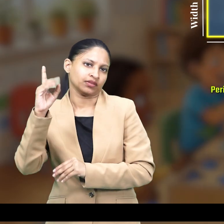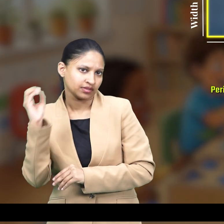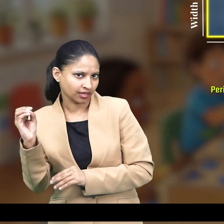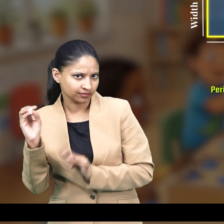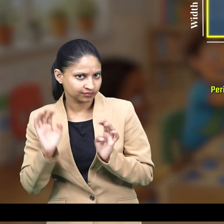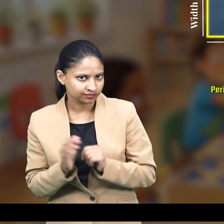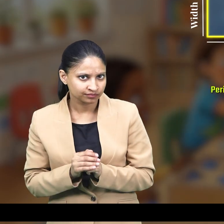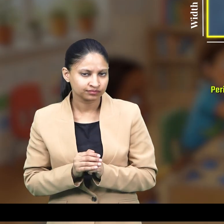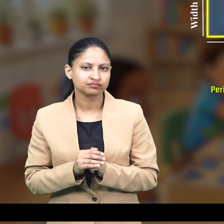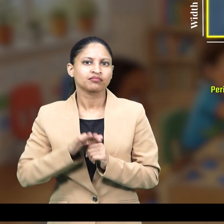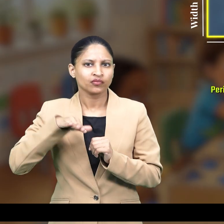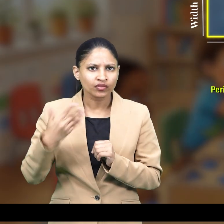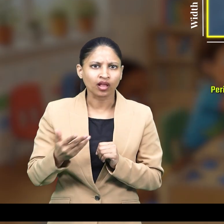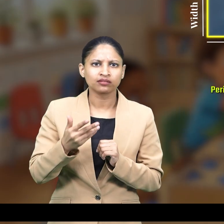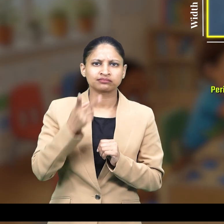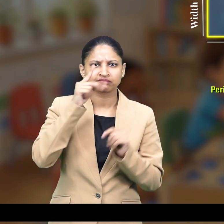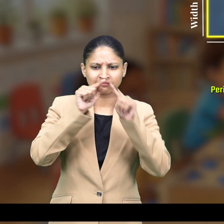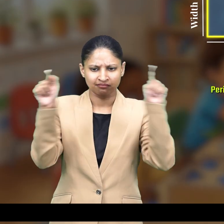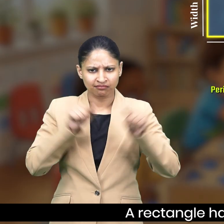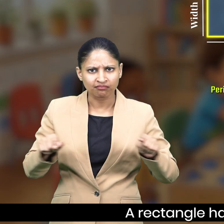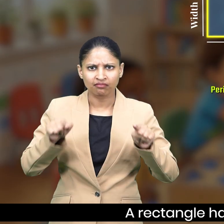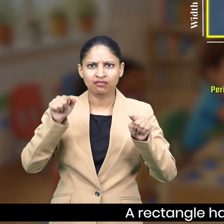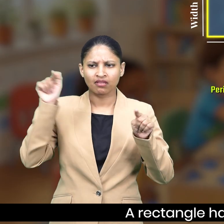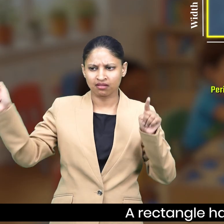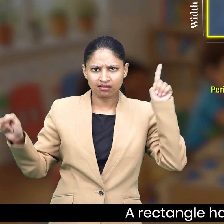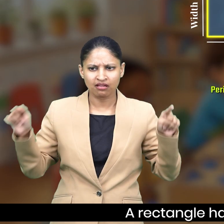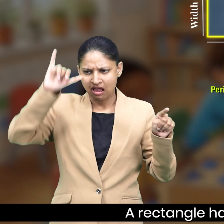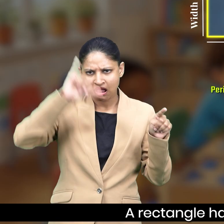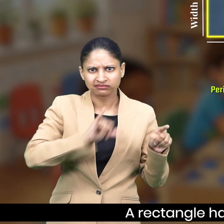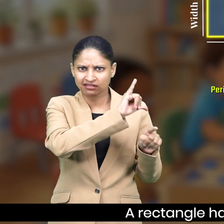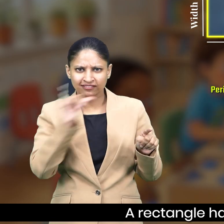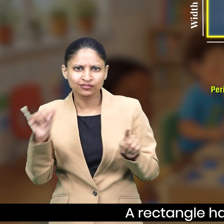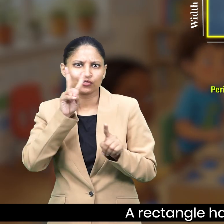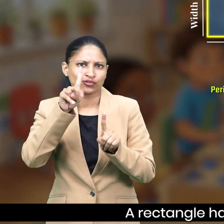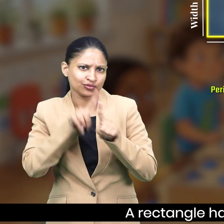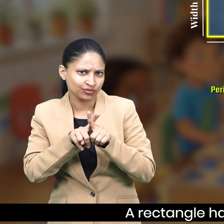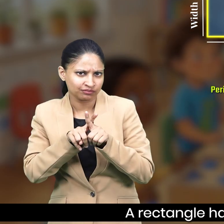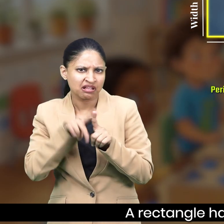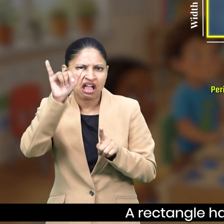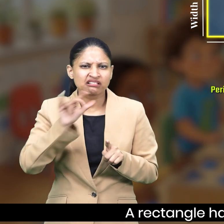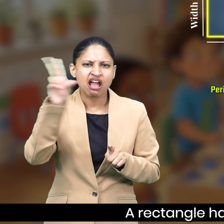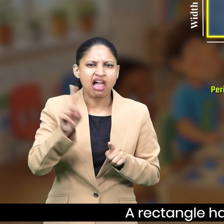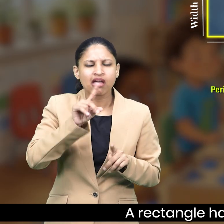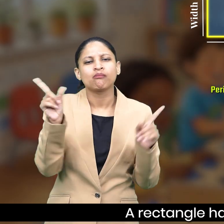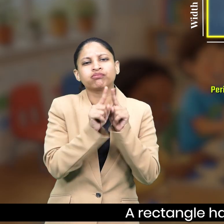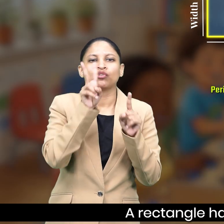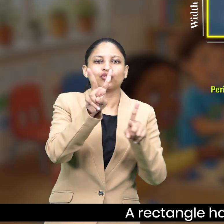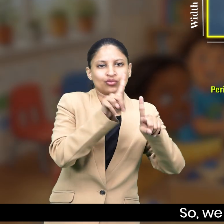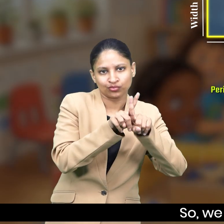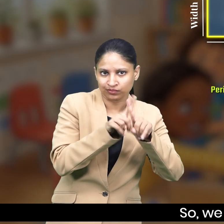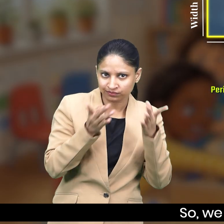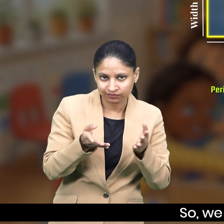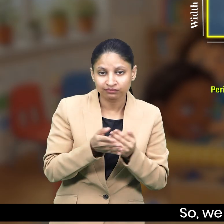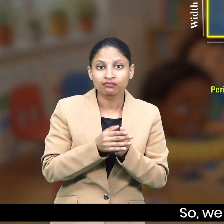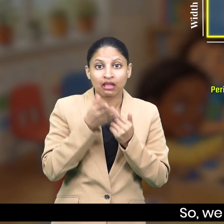to 10. Step 2. A rectangle has 2 lengths and 2 widths.